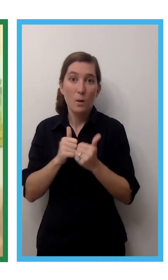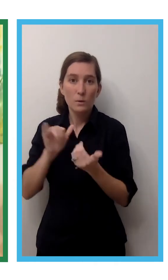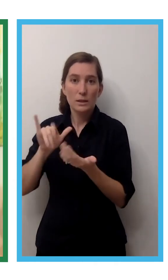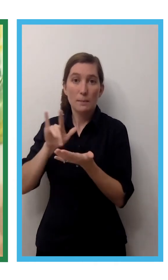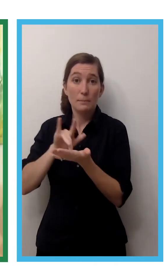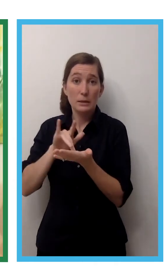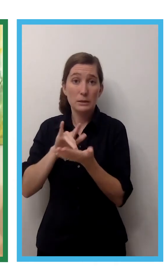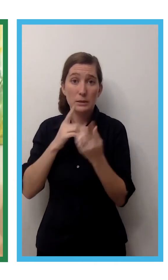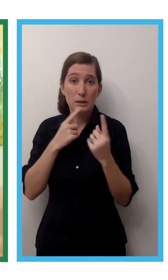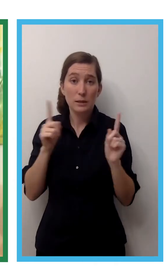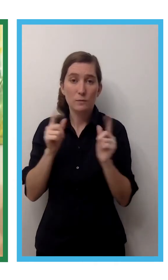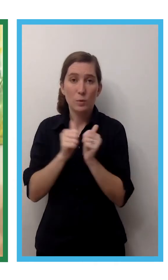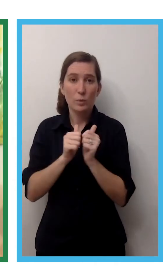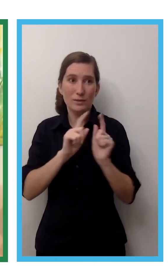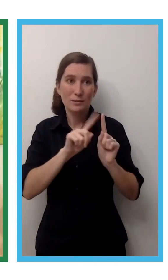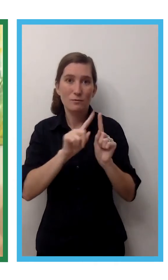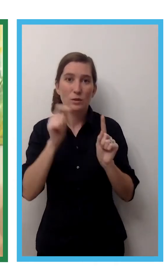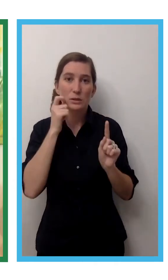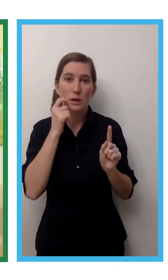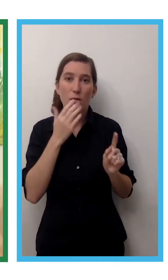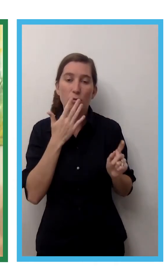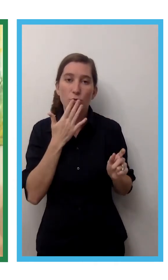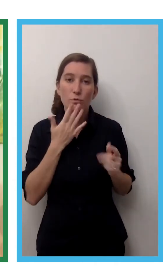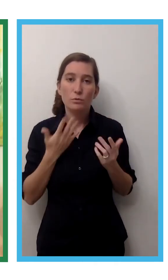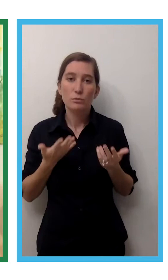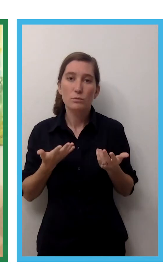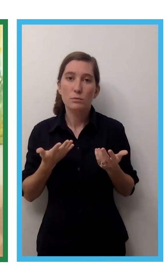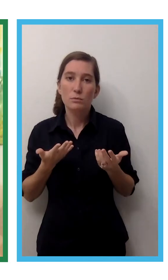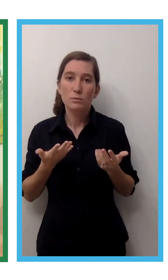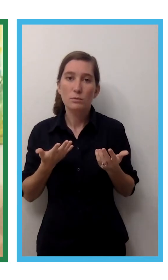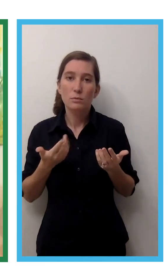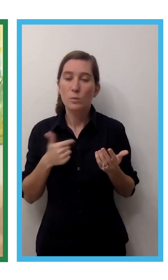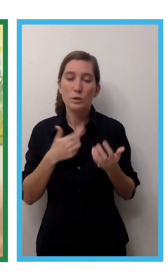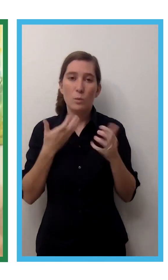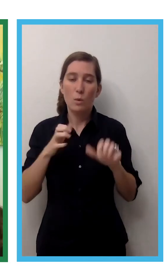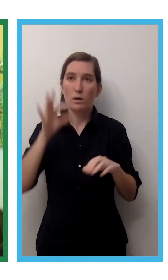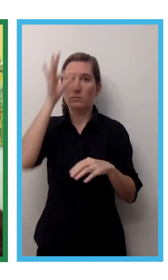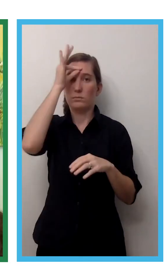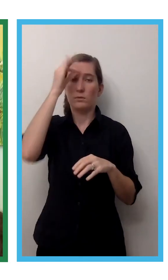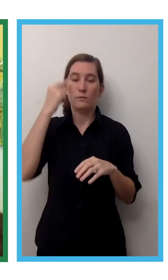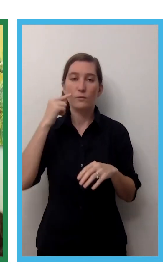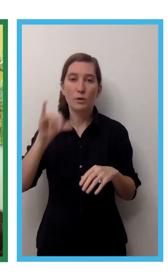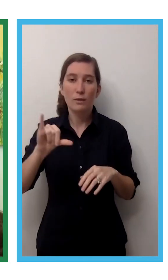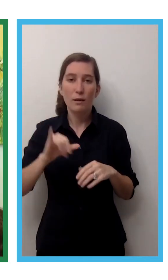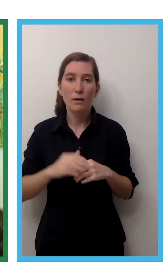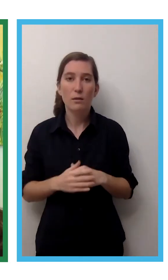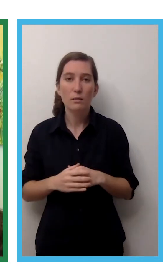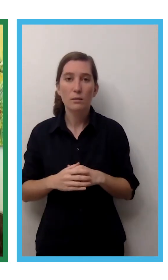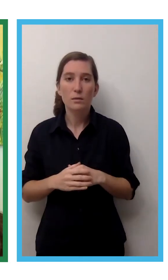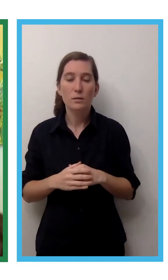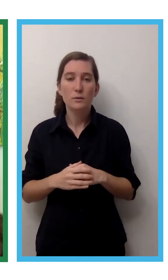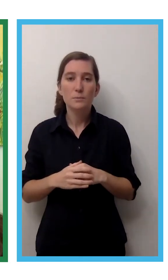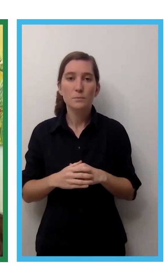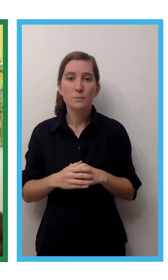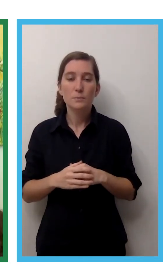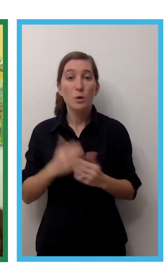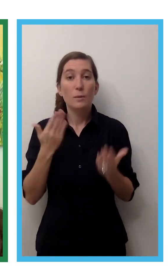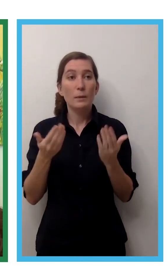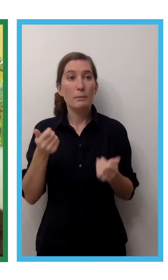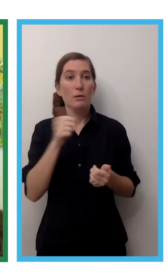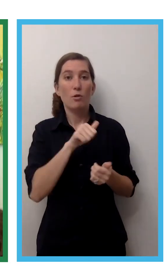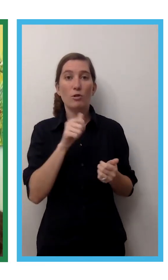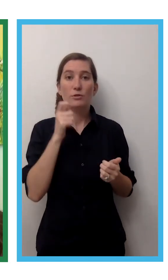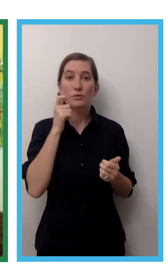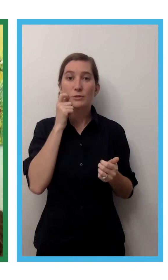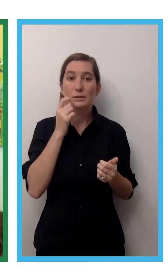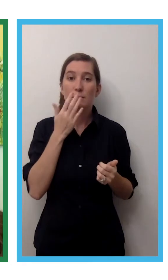who have different medical drivers, or even who have, you know, you're certainly not, it's not going to have any impact on sickle cell